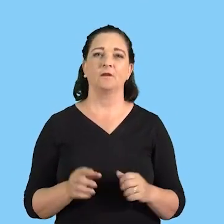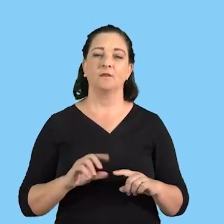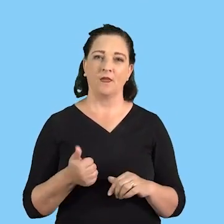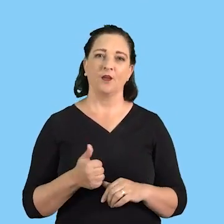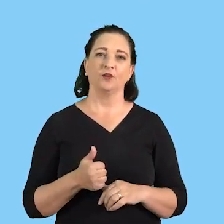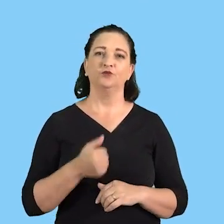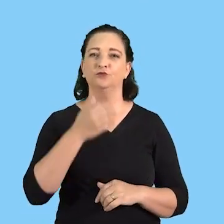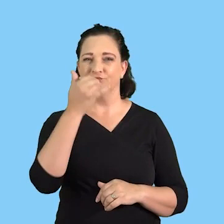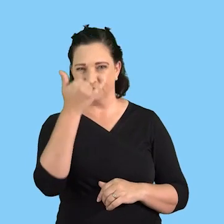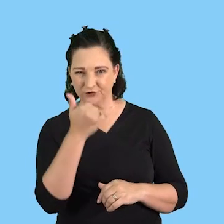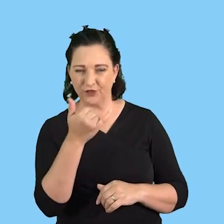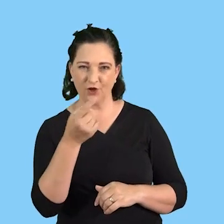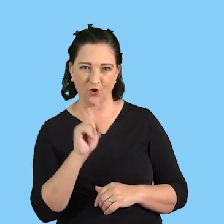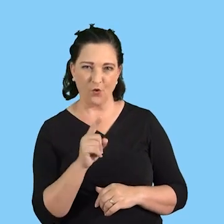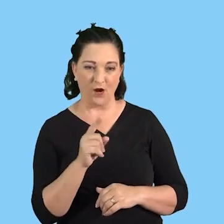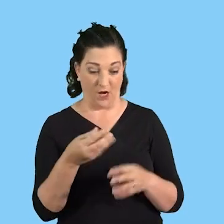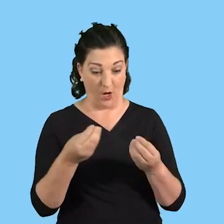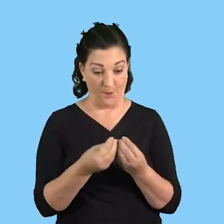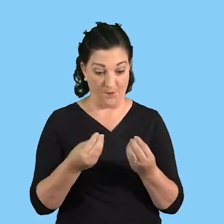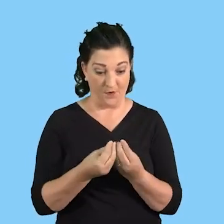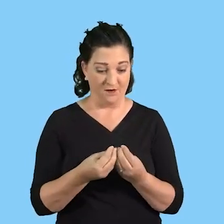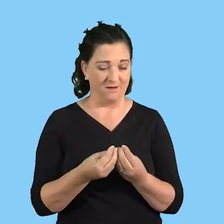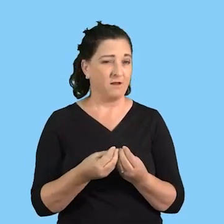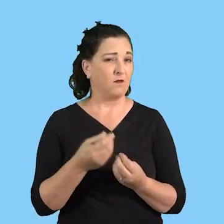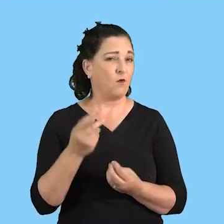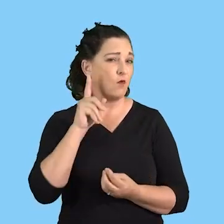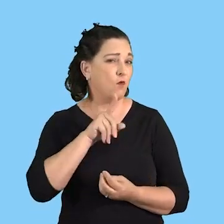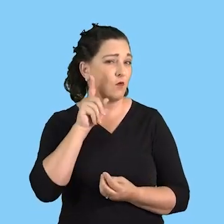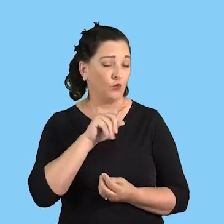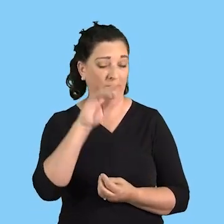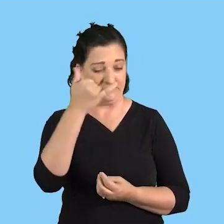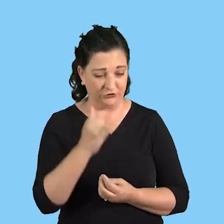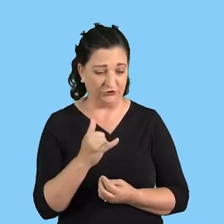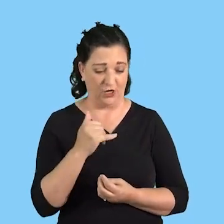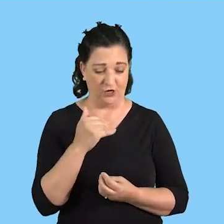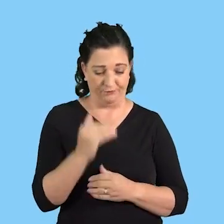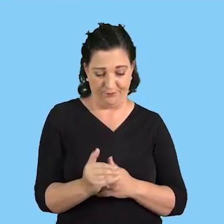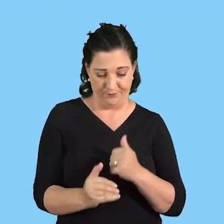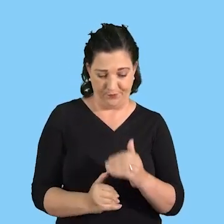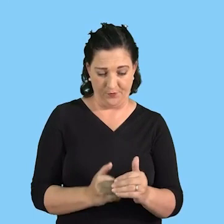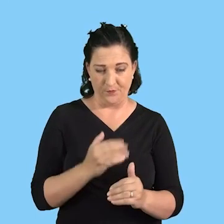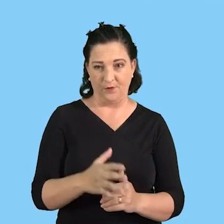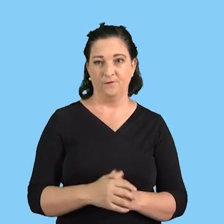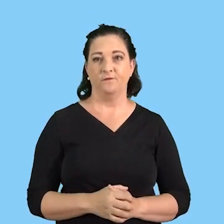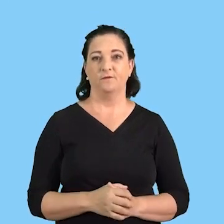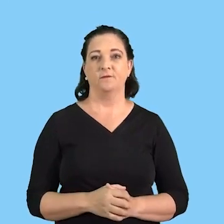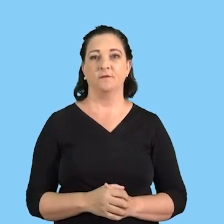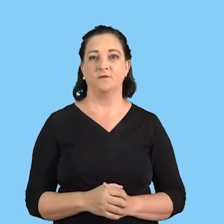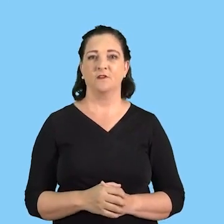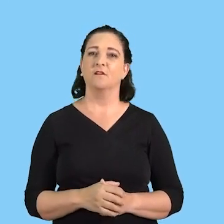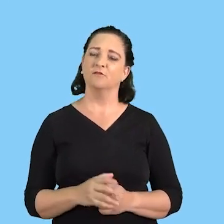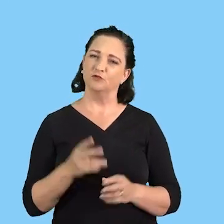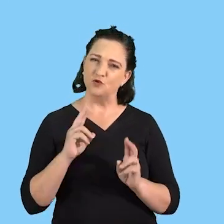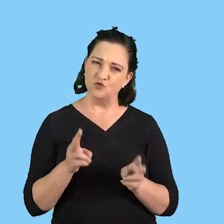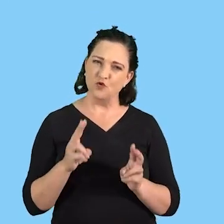are looking at checking the product at every stage of the production process. Initially,